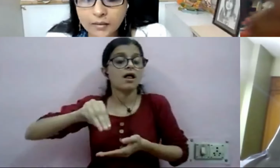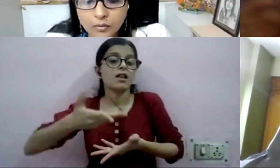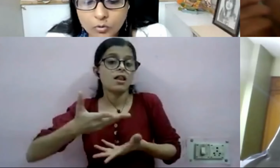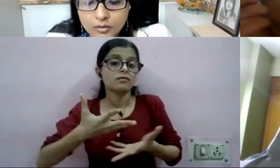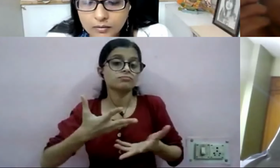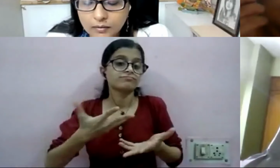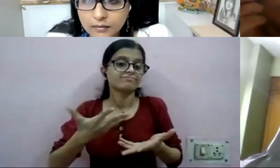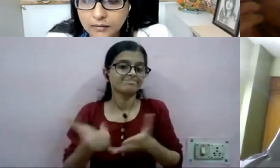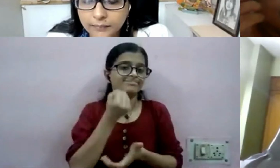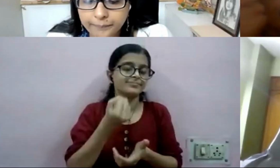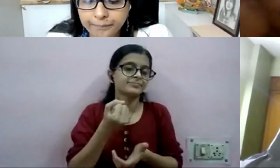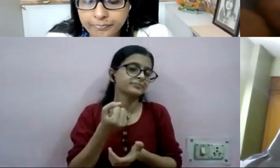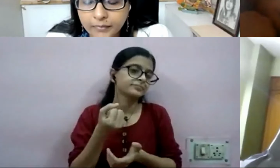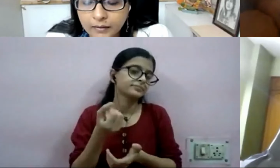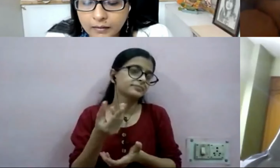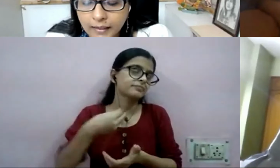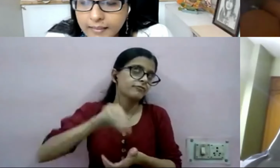written about